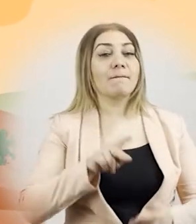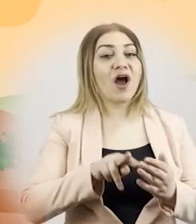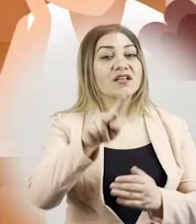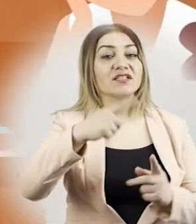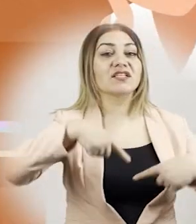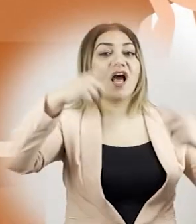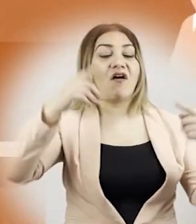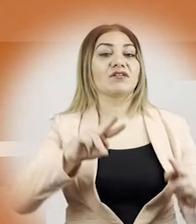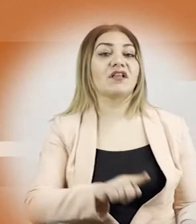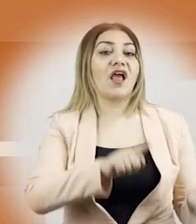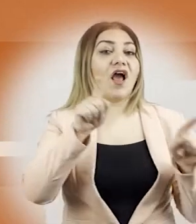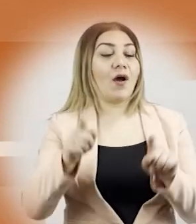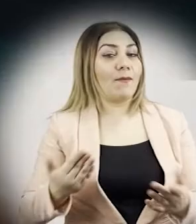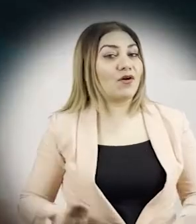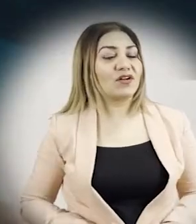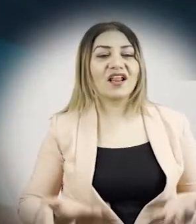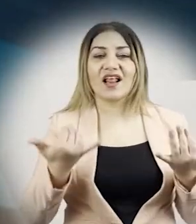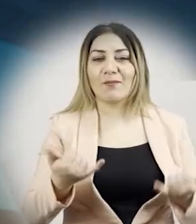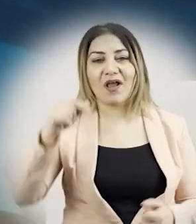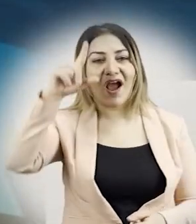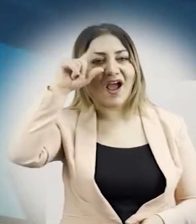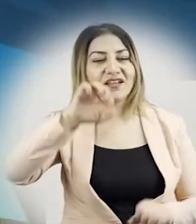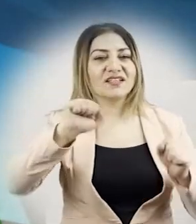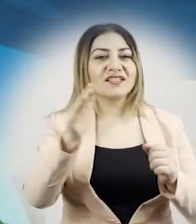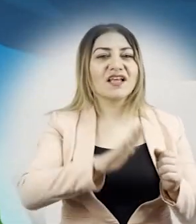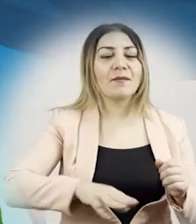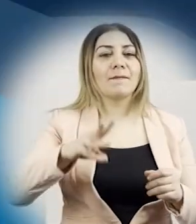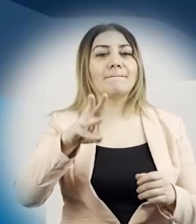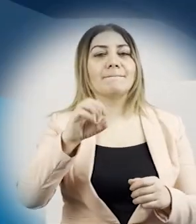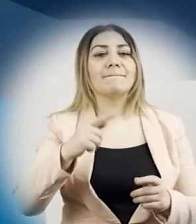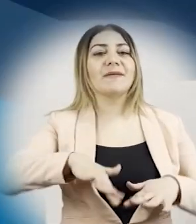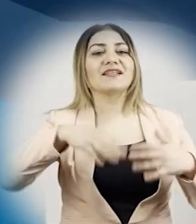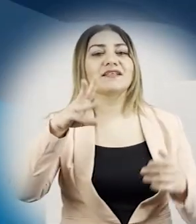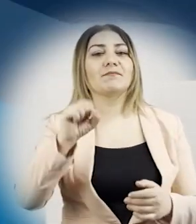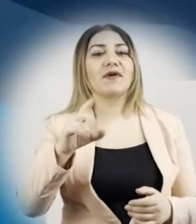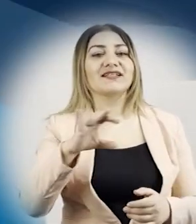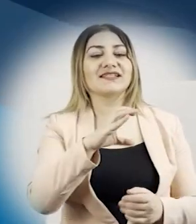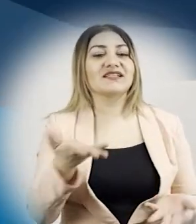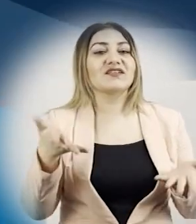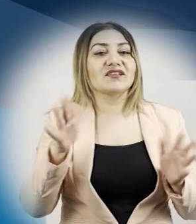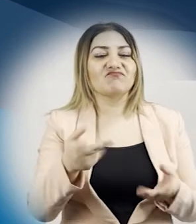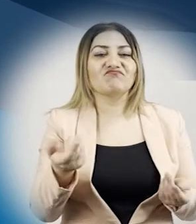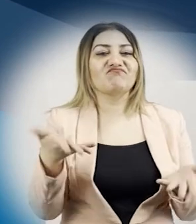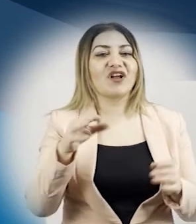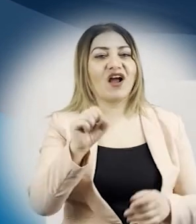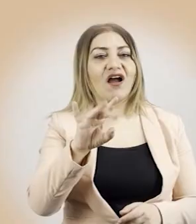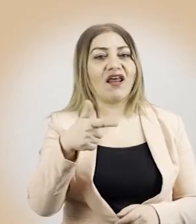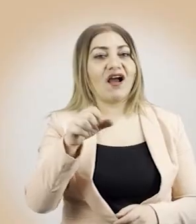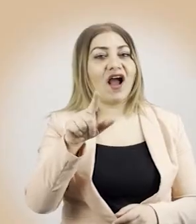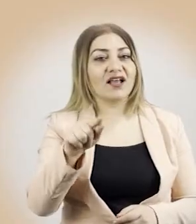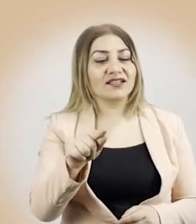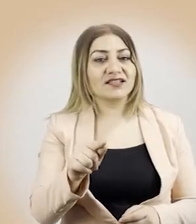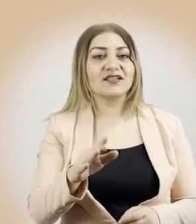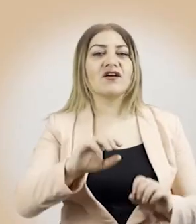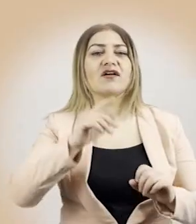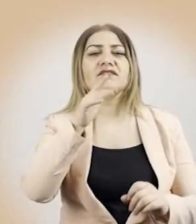climb up the mountains. Now, there are glaciers in Armenia on Greater Ararat, and remnants of glaciers can be found on Aragats, which remain